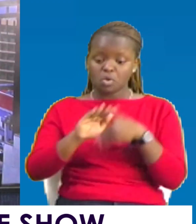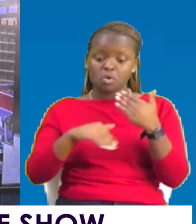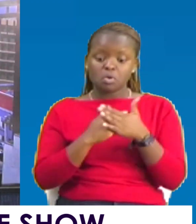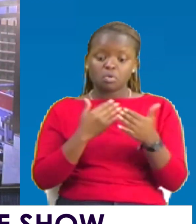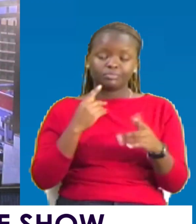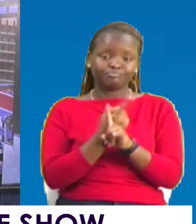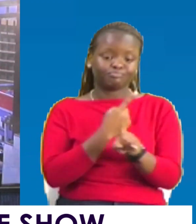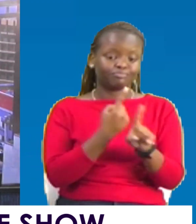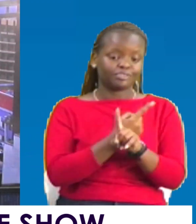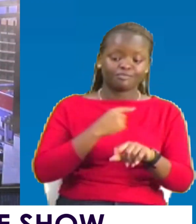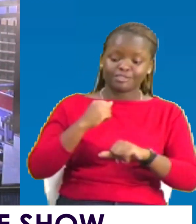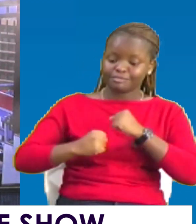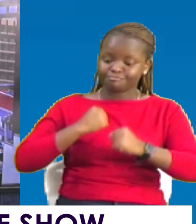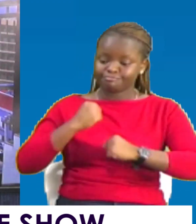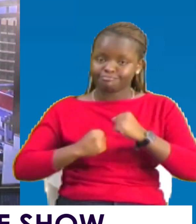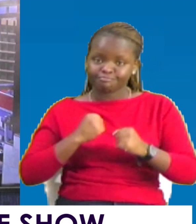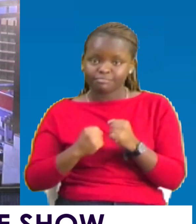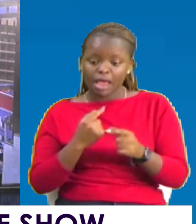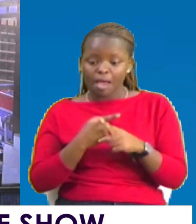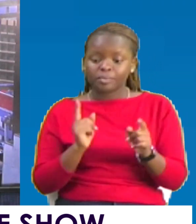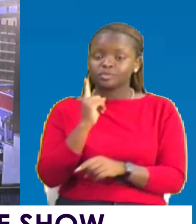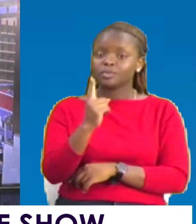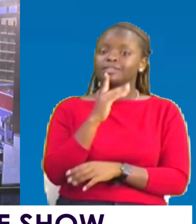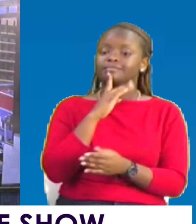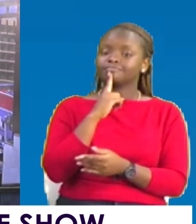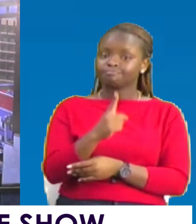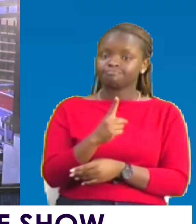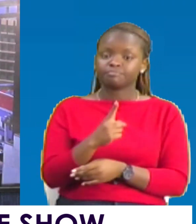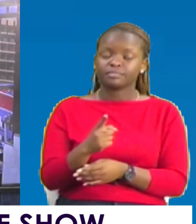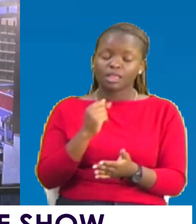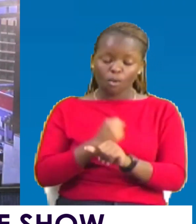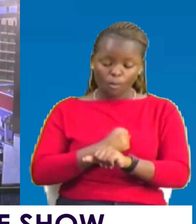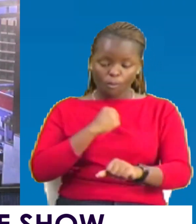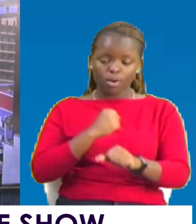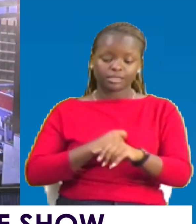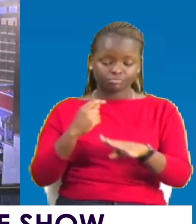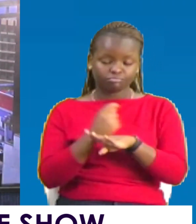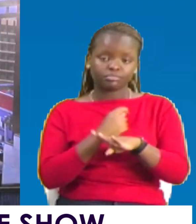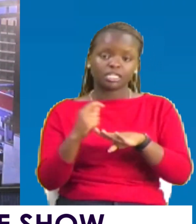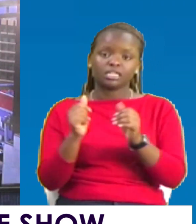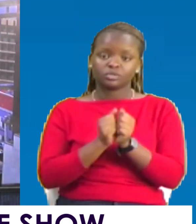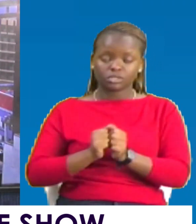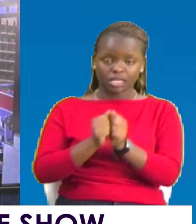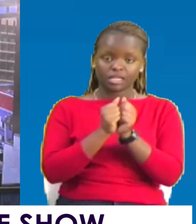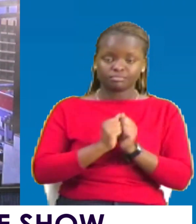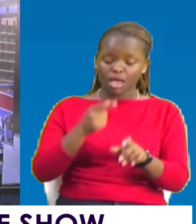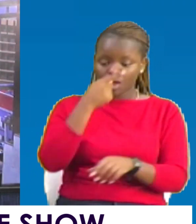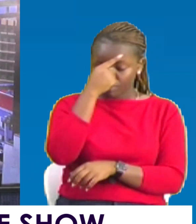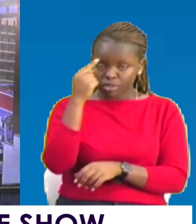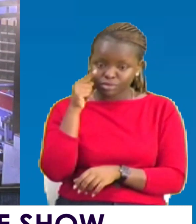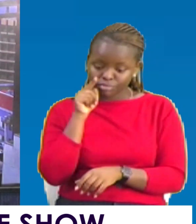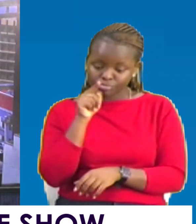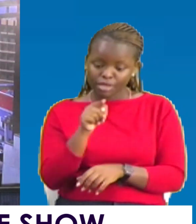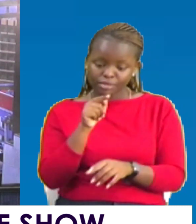running different races, but one thing is for sure, we should work at training together, because that imparts